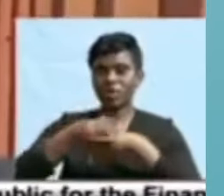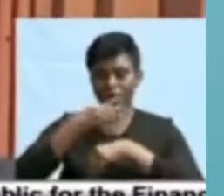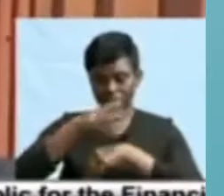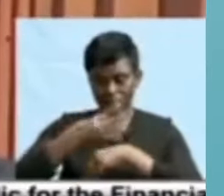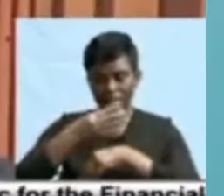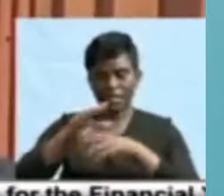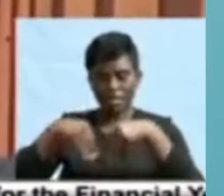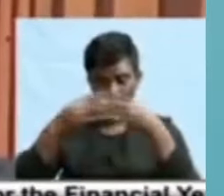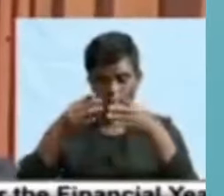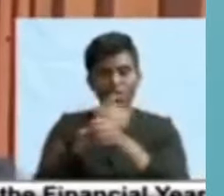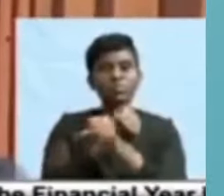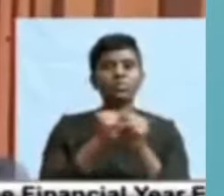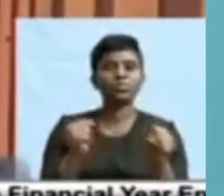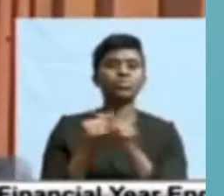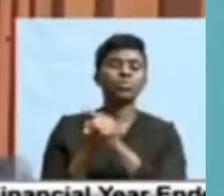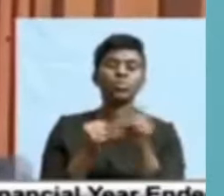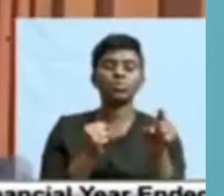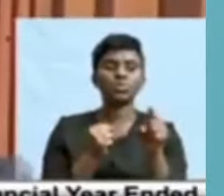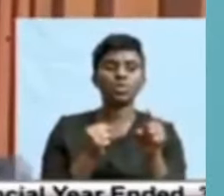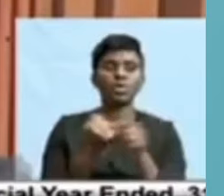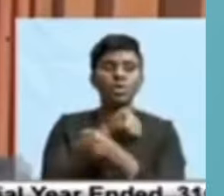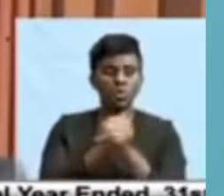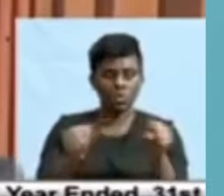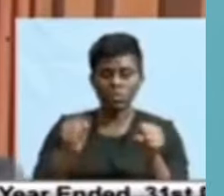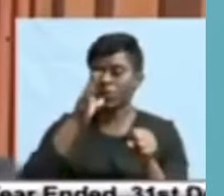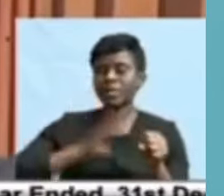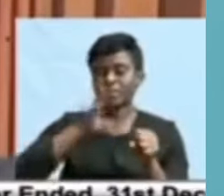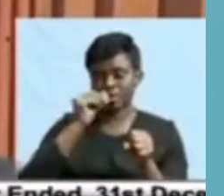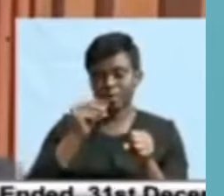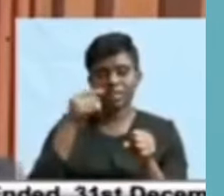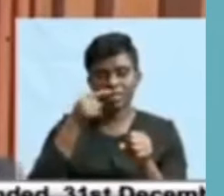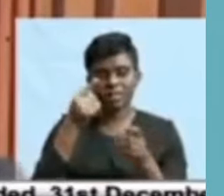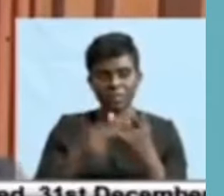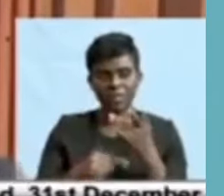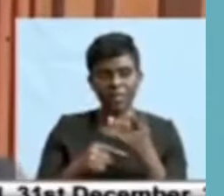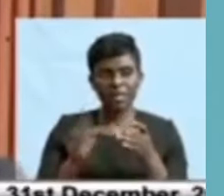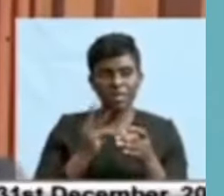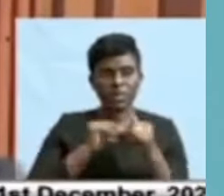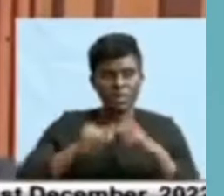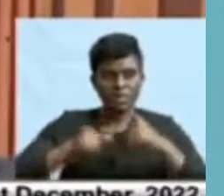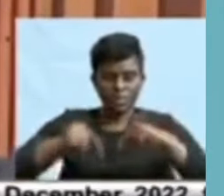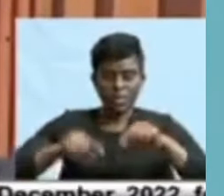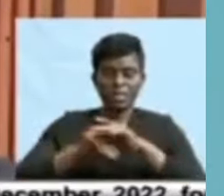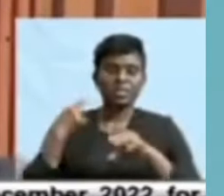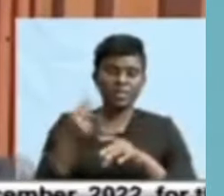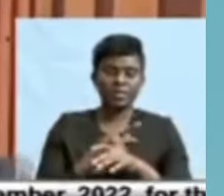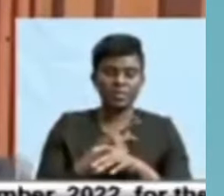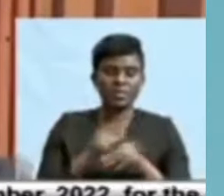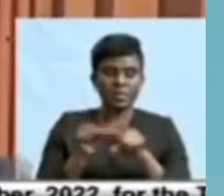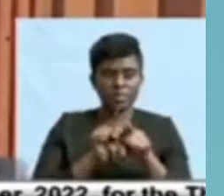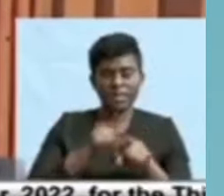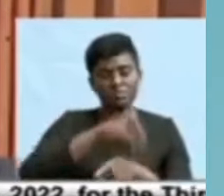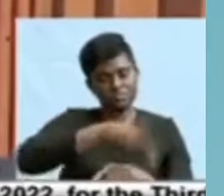provide solutions. Solution, Madam Speaker, entails we in this House to reach